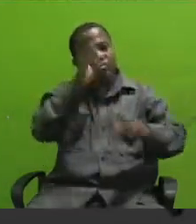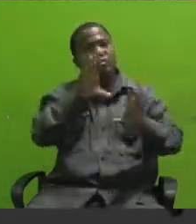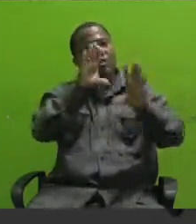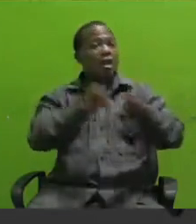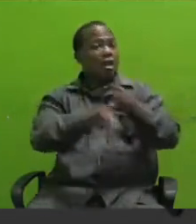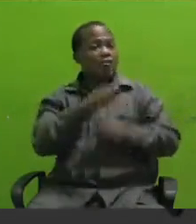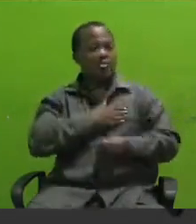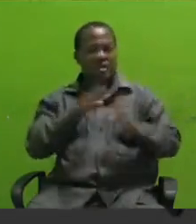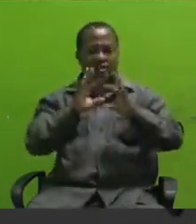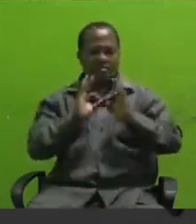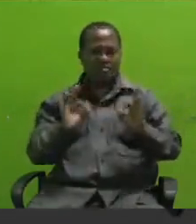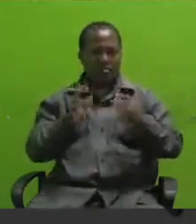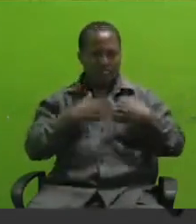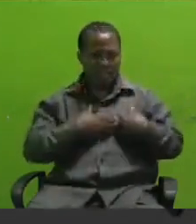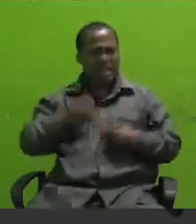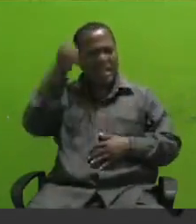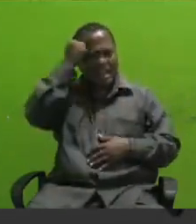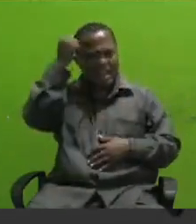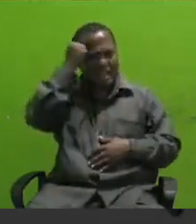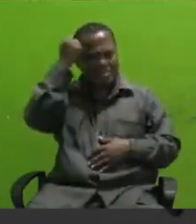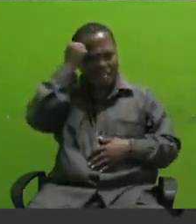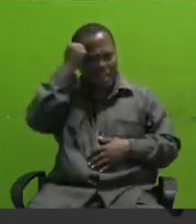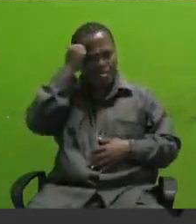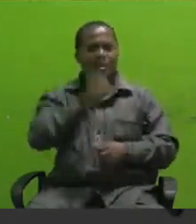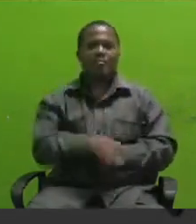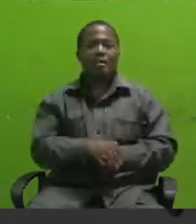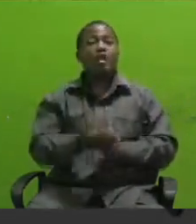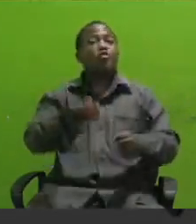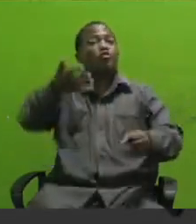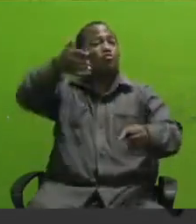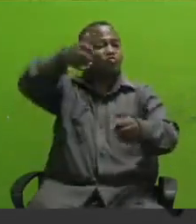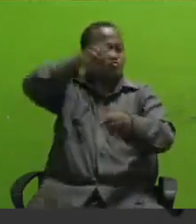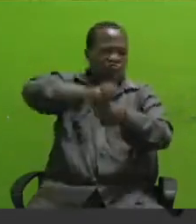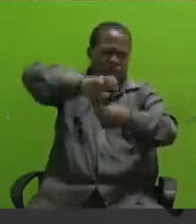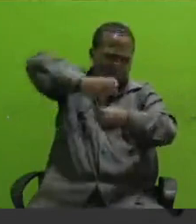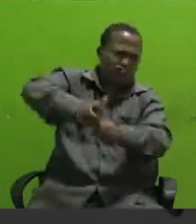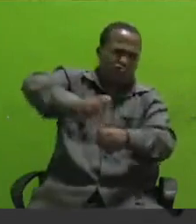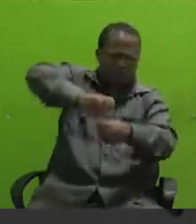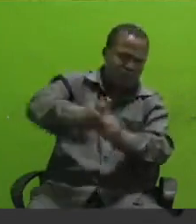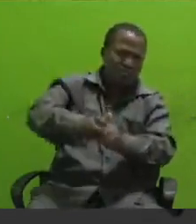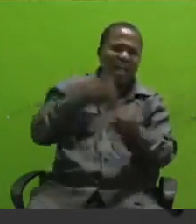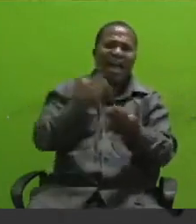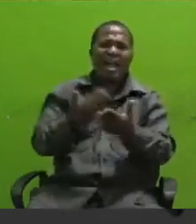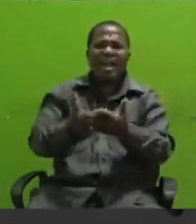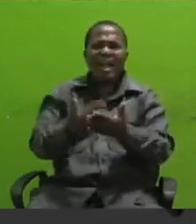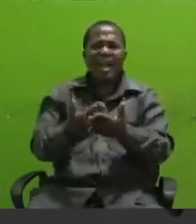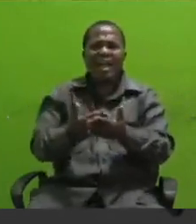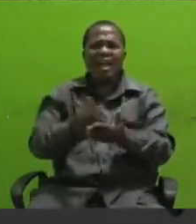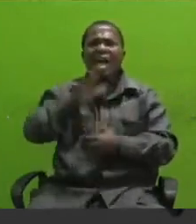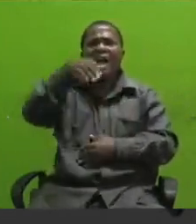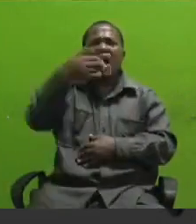Dear friend, remember to stop the container immediately after